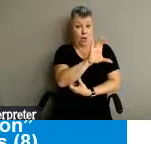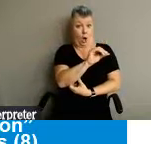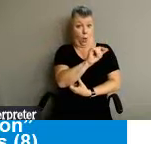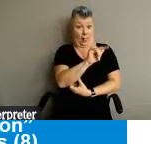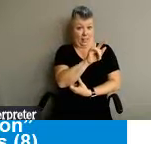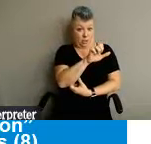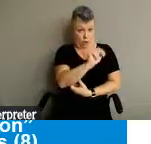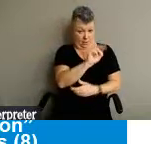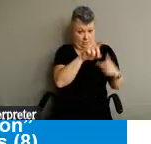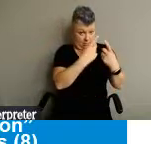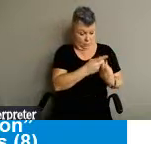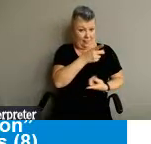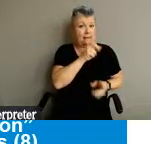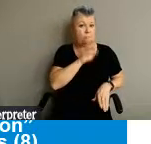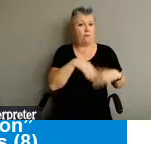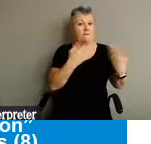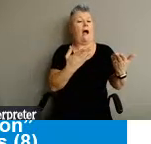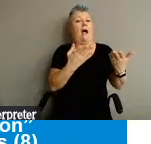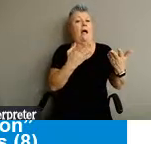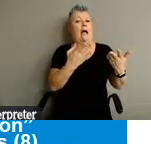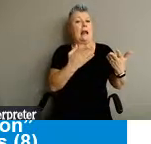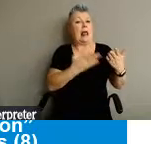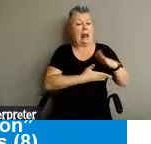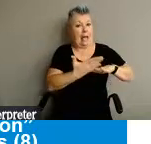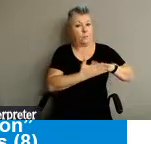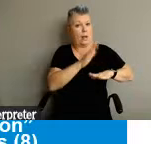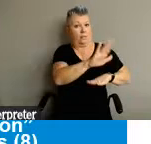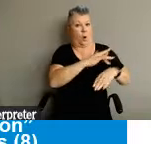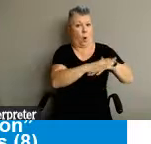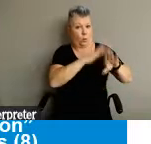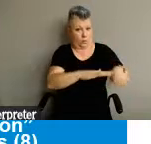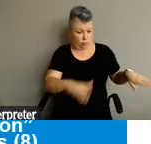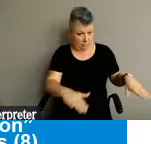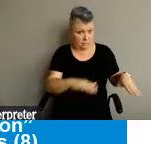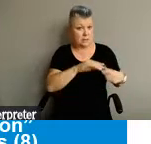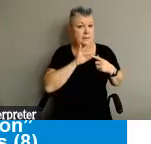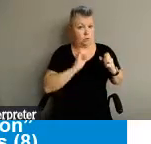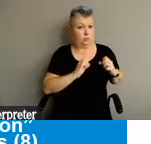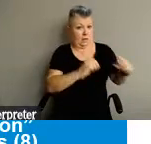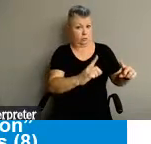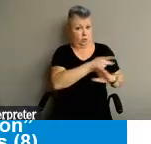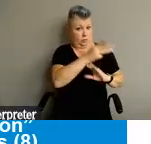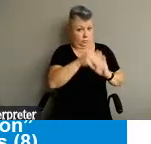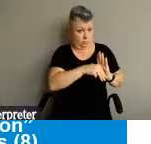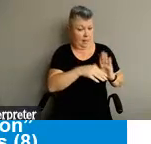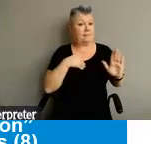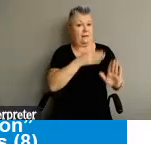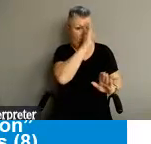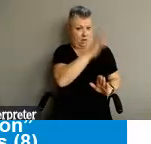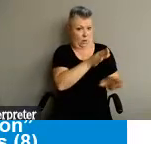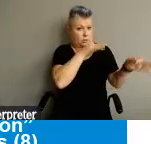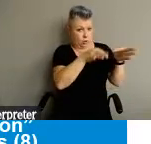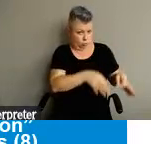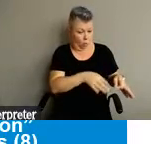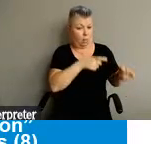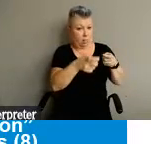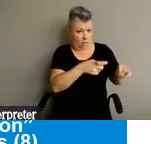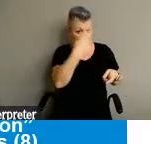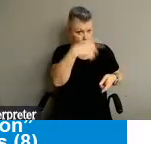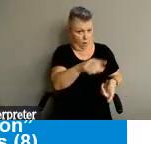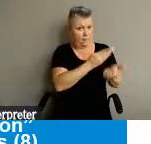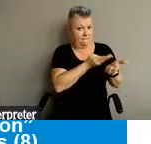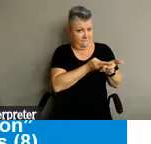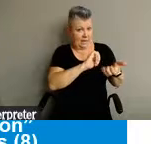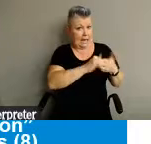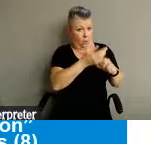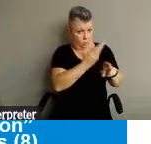provide and operate their own early childhood special education programs. They have direct control of funding, as well